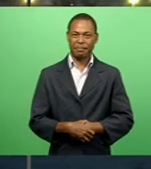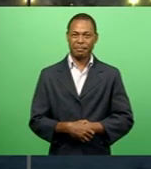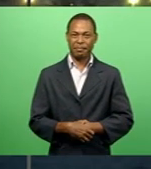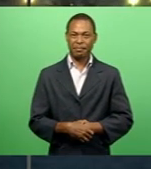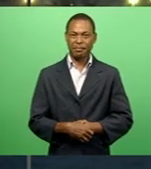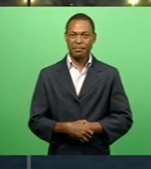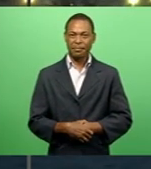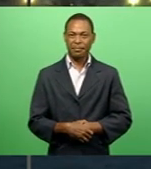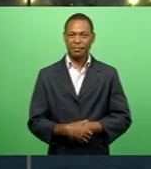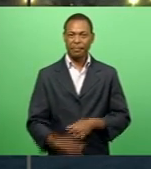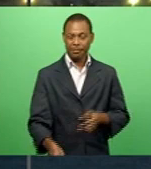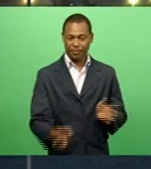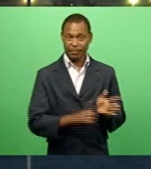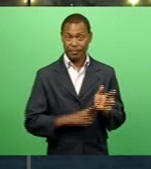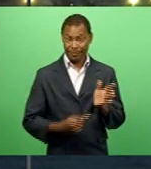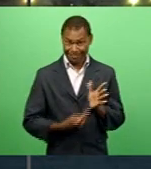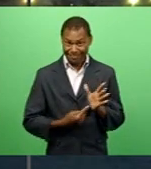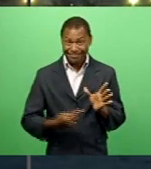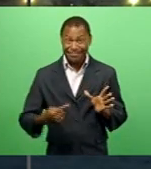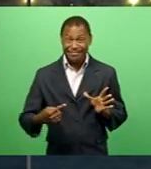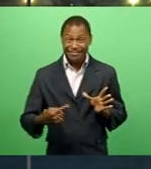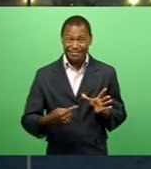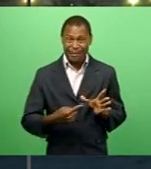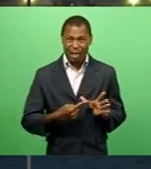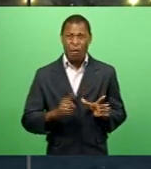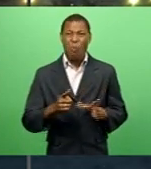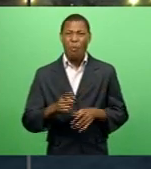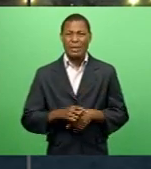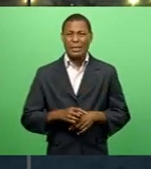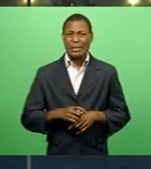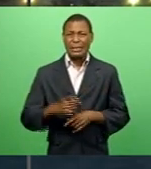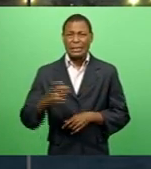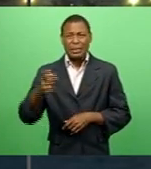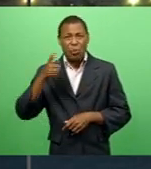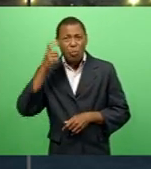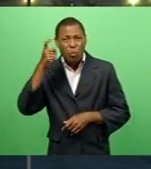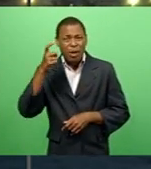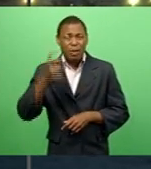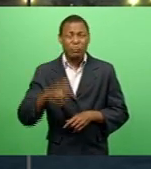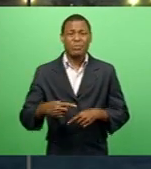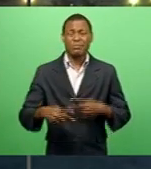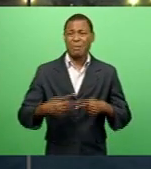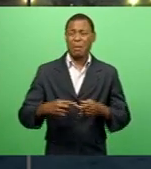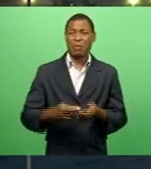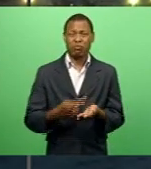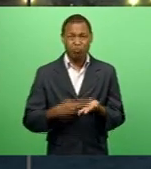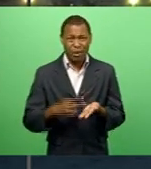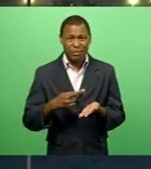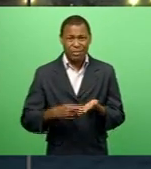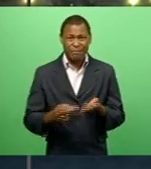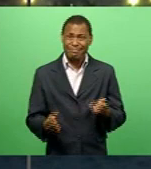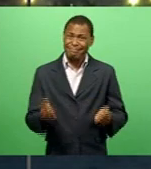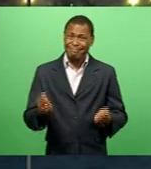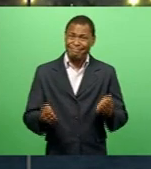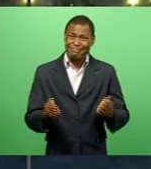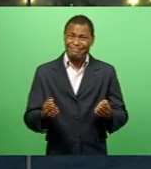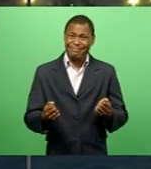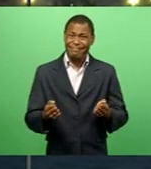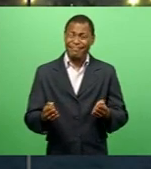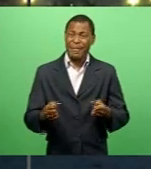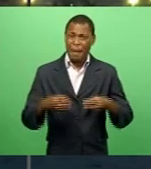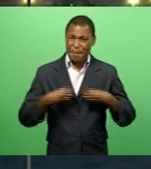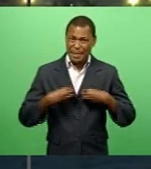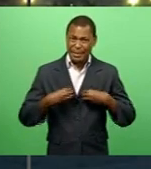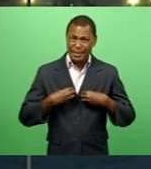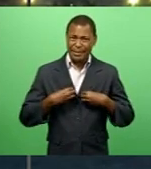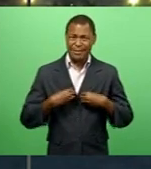News. The Land Transport Authority has raised concerns about illegal rental cars operators using social media platforms